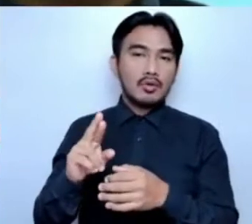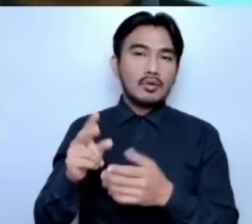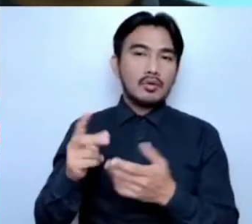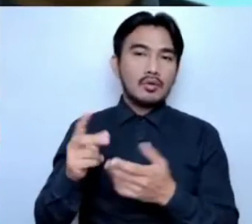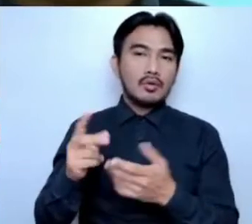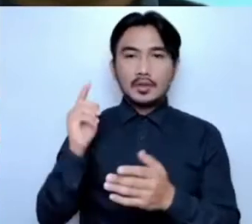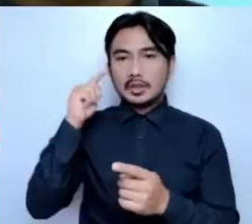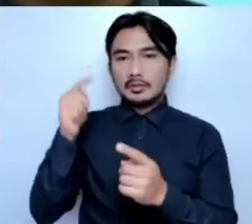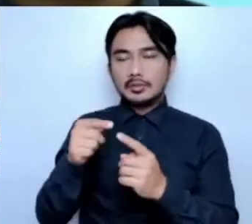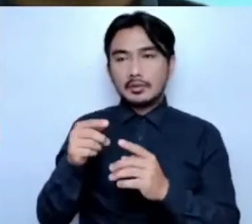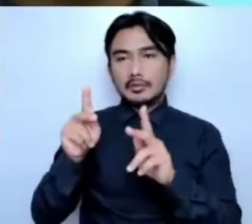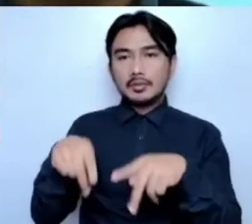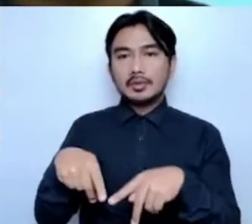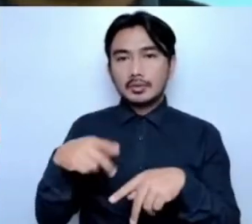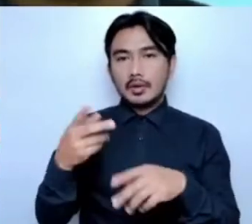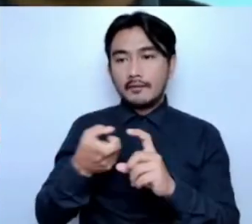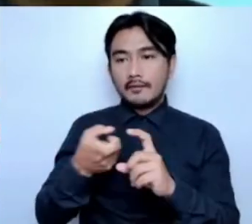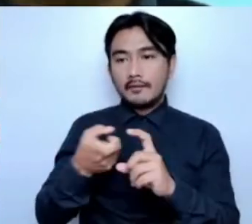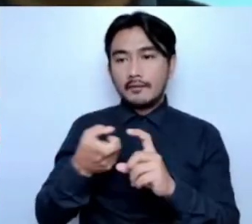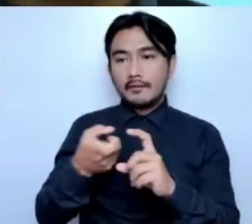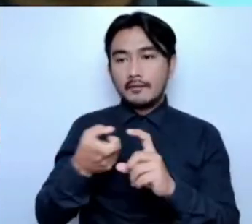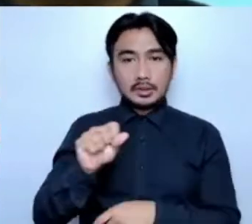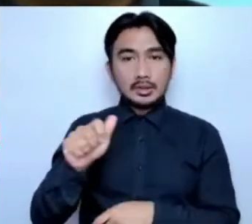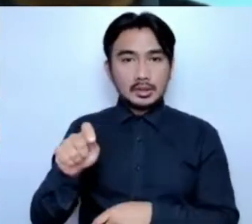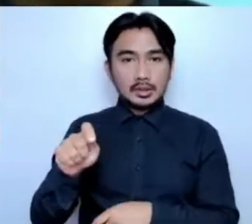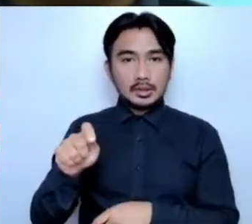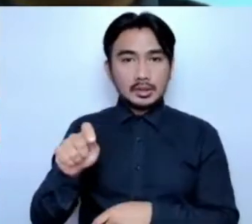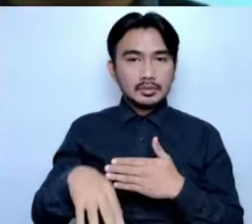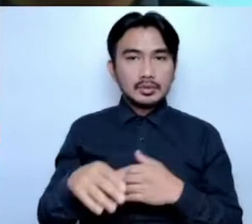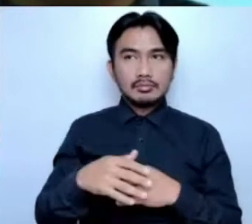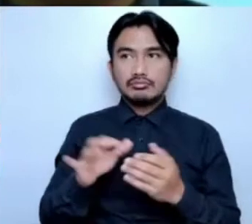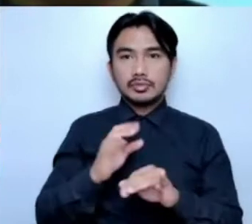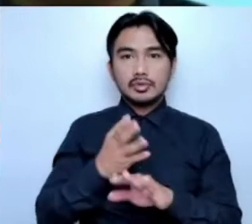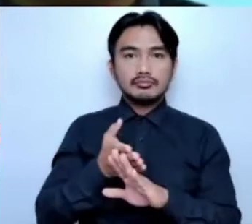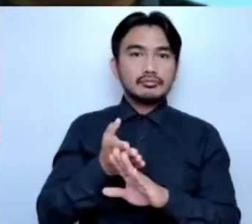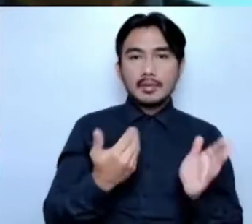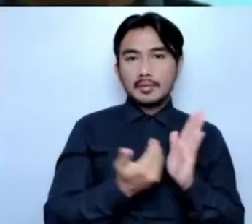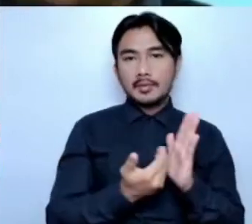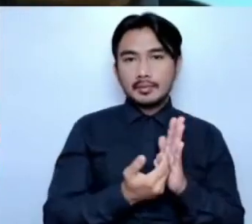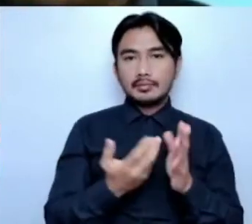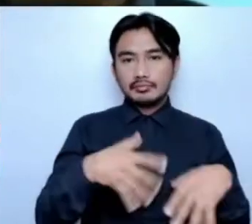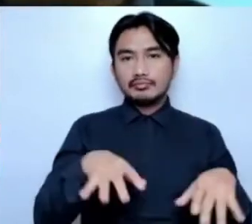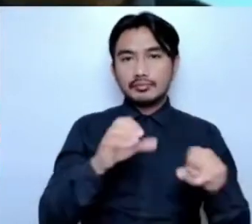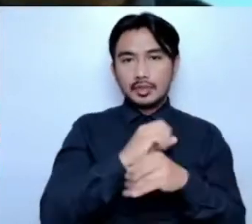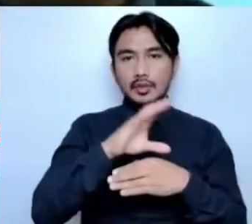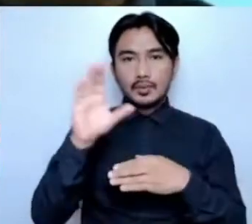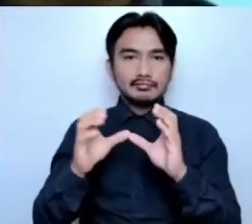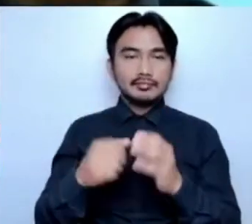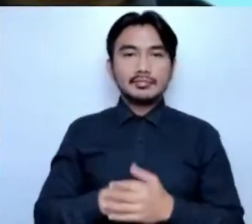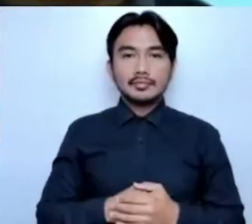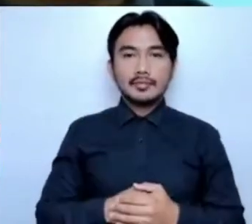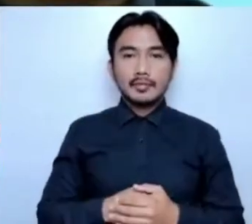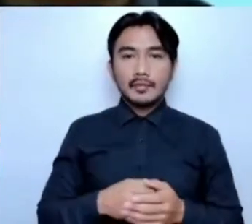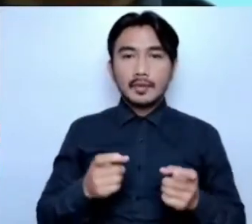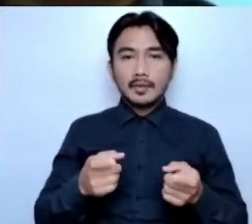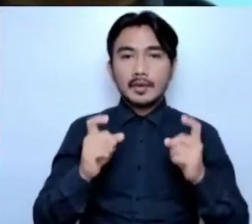at least you are able to accomplish the ESAT at the beginning of the school year as evidenced by MOV4. Just a quick reminder here, the